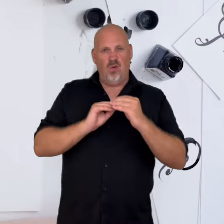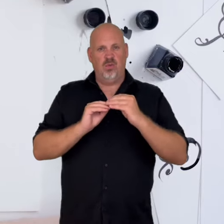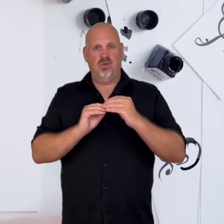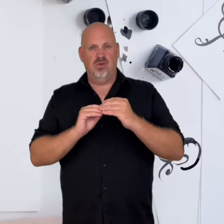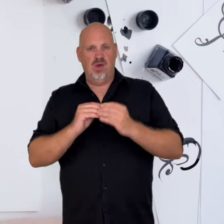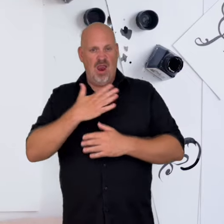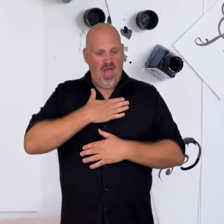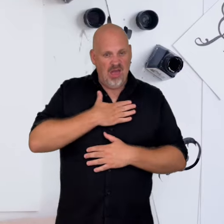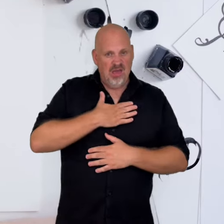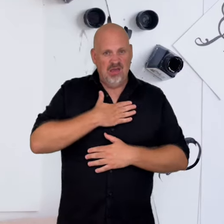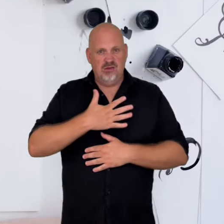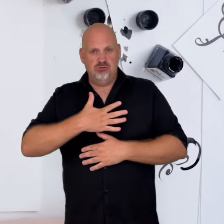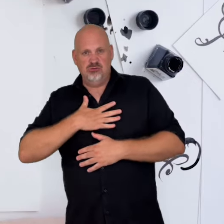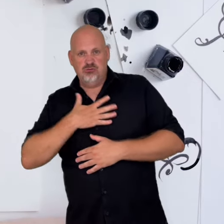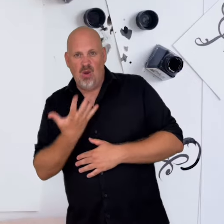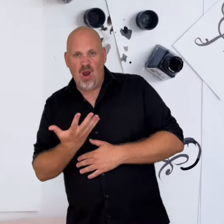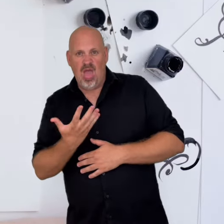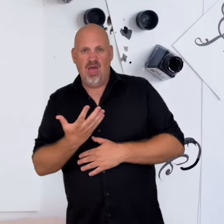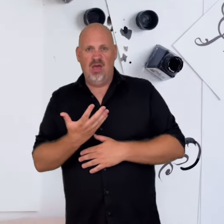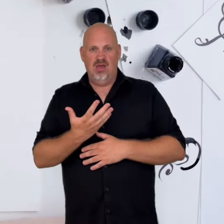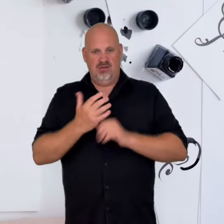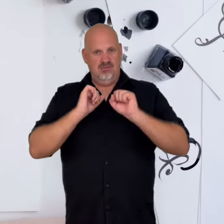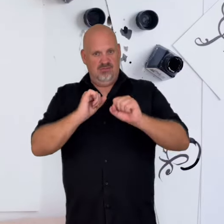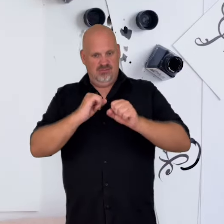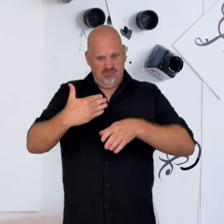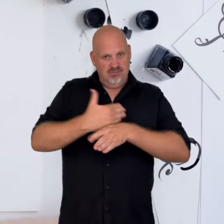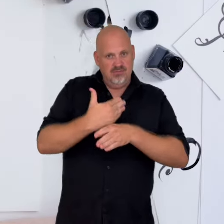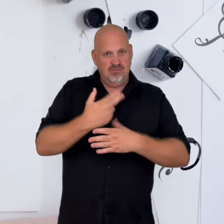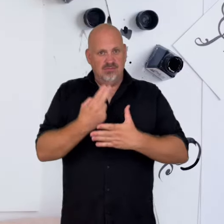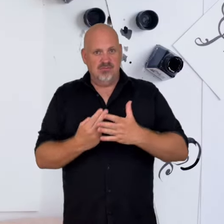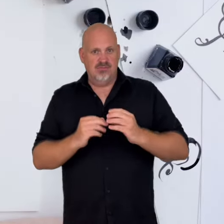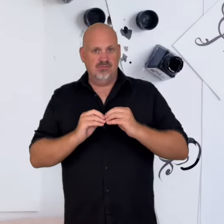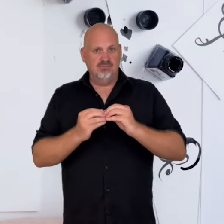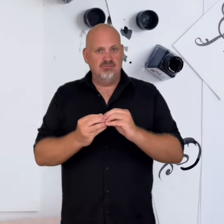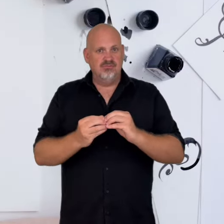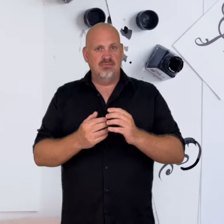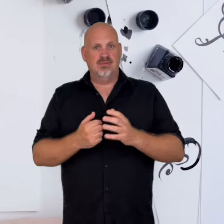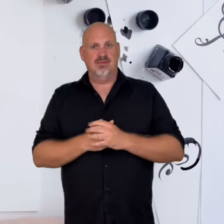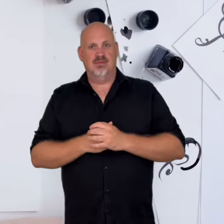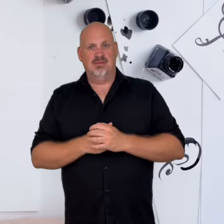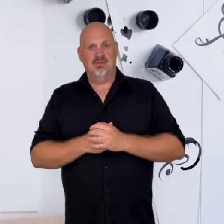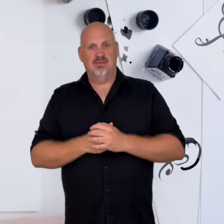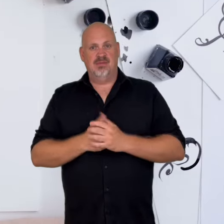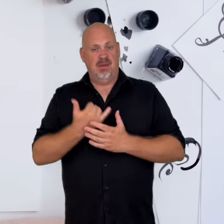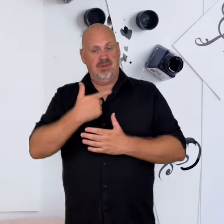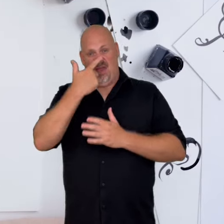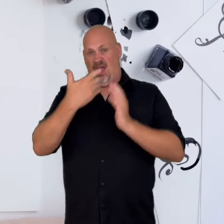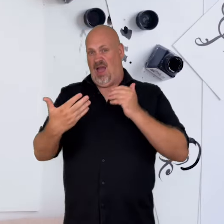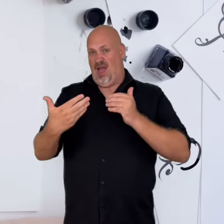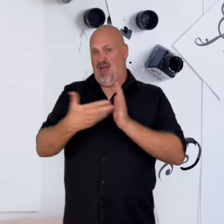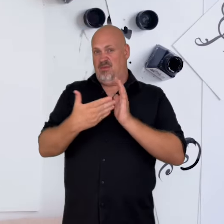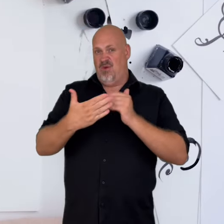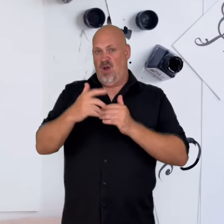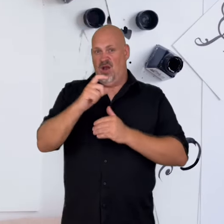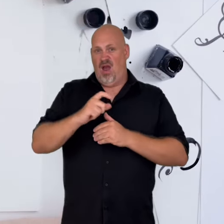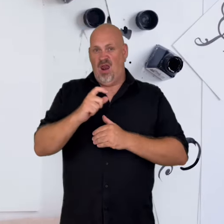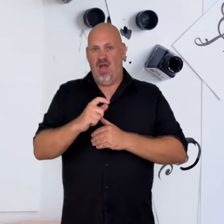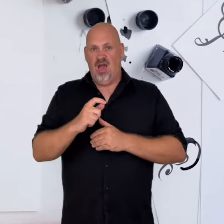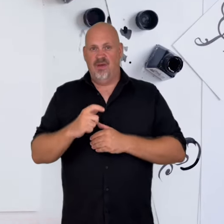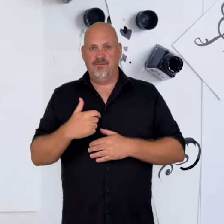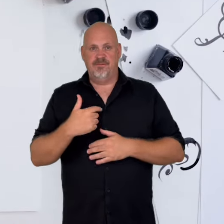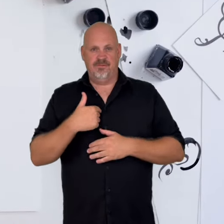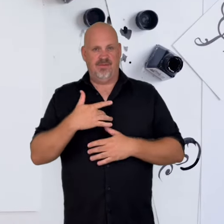to give it a little bit of an overview as you're working along, and you'll see how it's forming and which colours are complementing